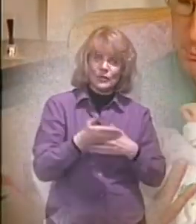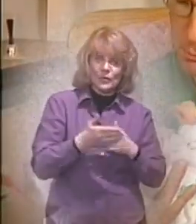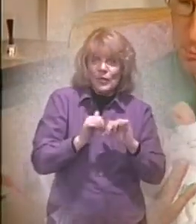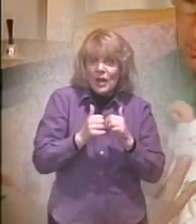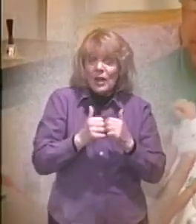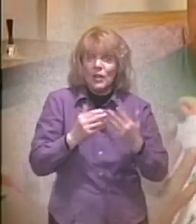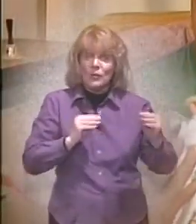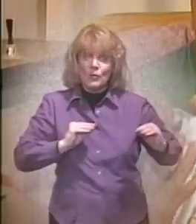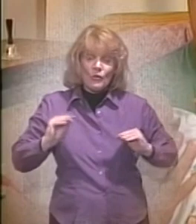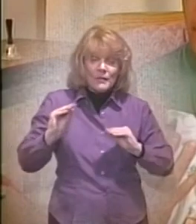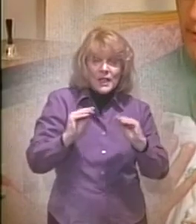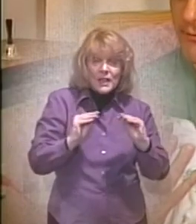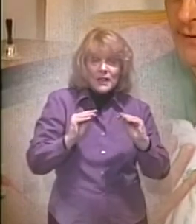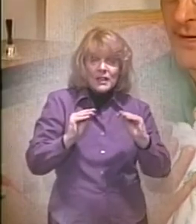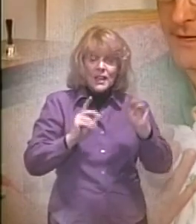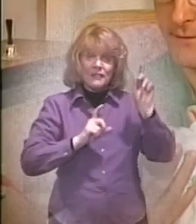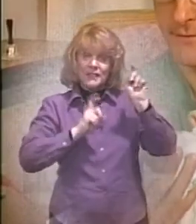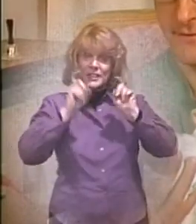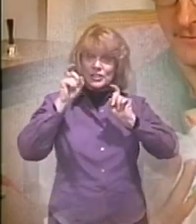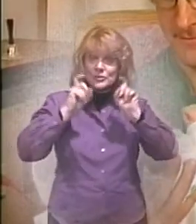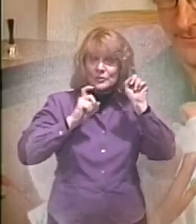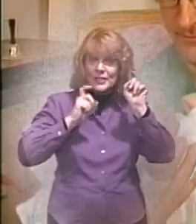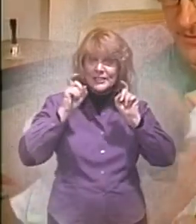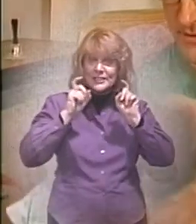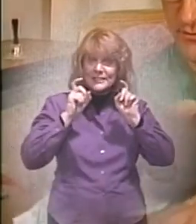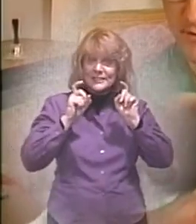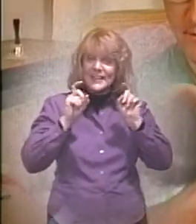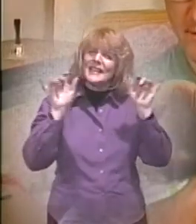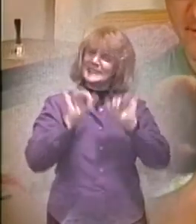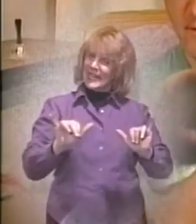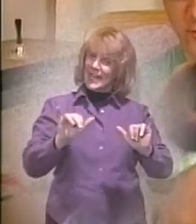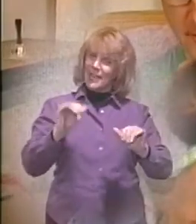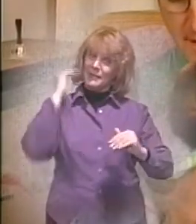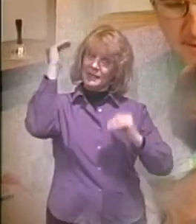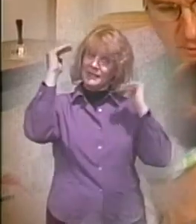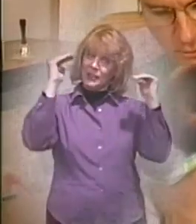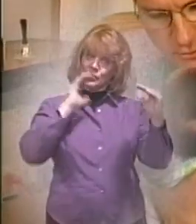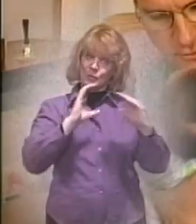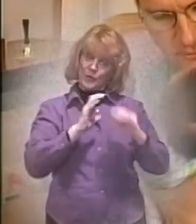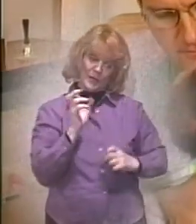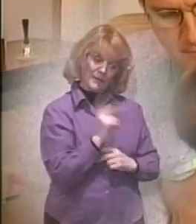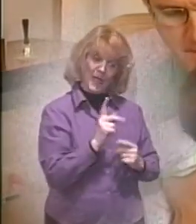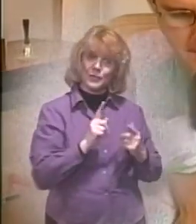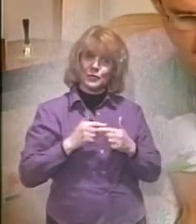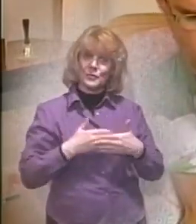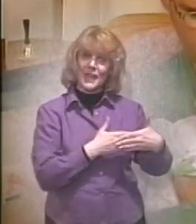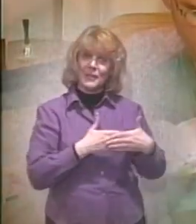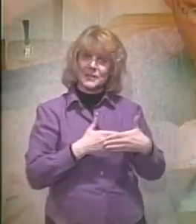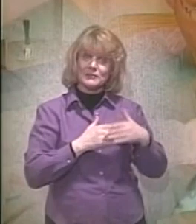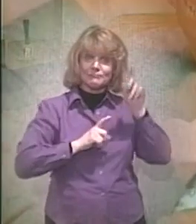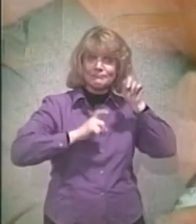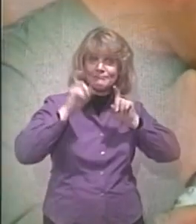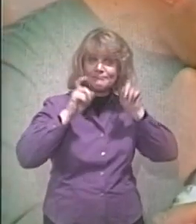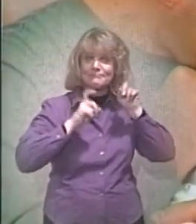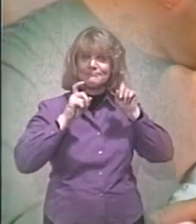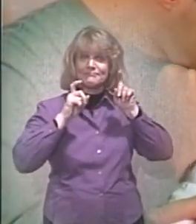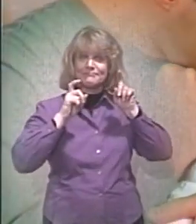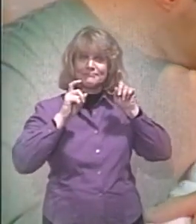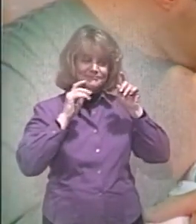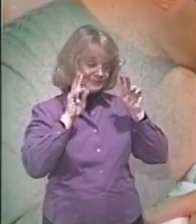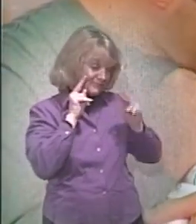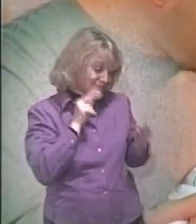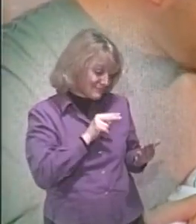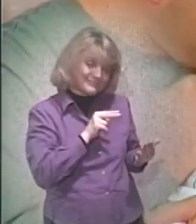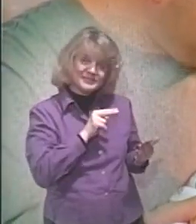movements, through their facial expression, much as we as adults communicate back to babies by those very same things. And communication